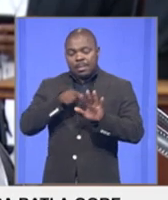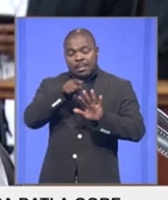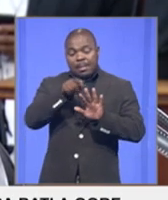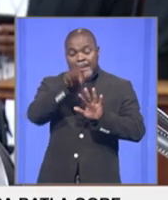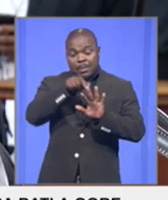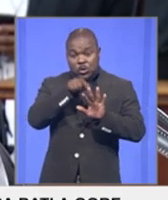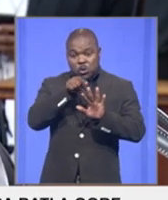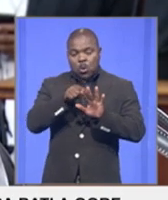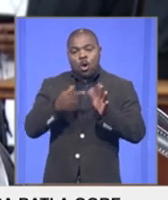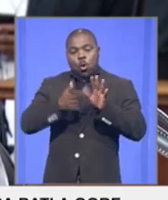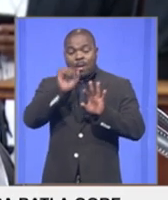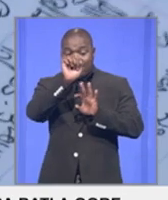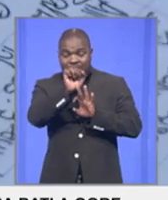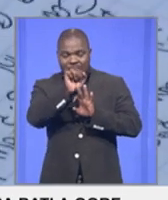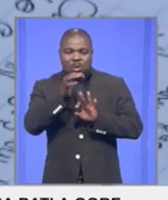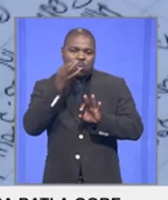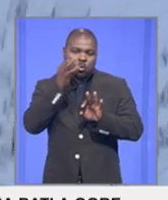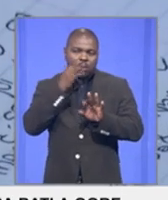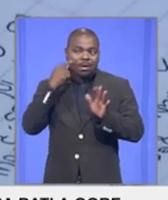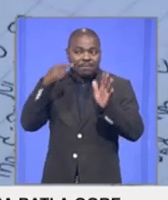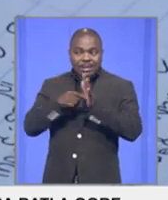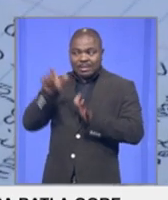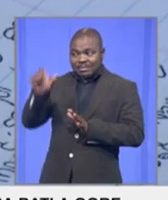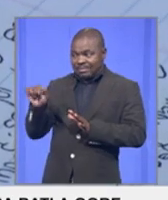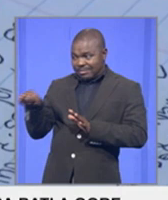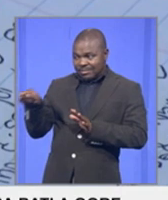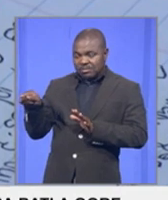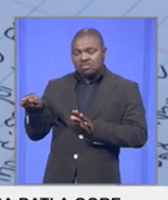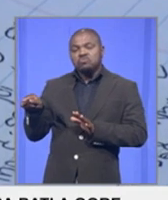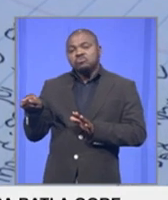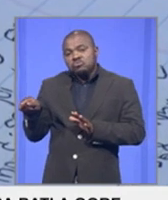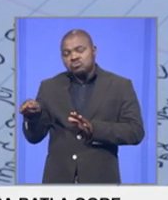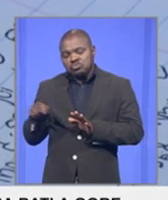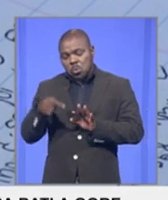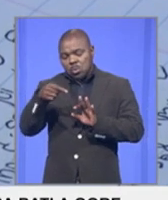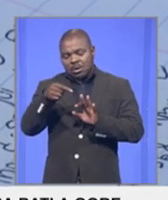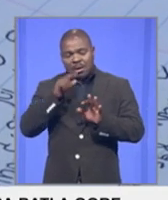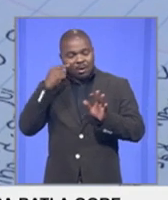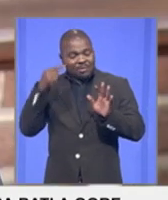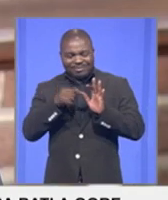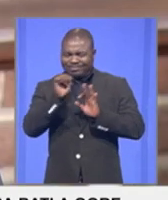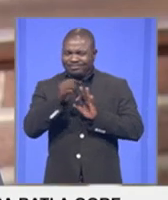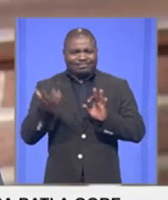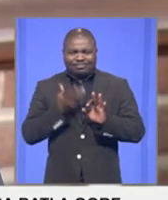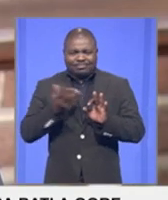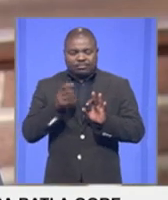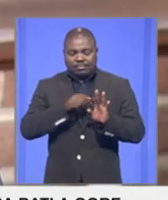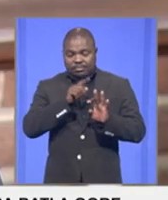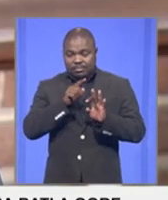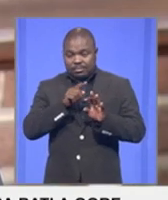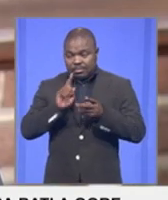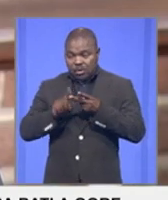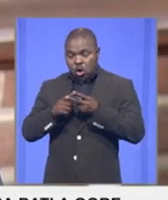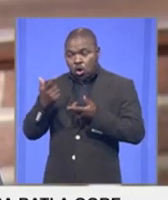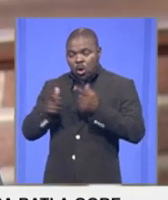boraro Tebogo Dipholo o ne a tlhalosa fa bosupi jwa paki kgatlhanong le yo a mo emelang e le jo bo tsietsang. O ganetsane gape le dipego